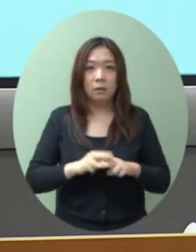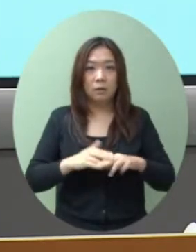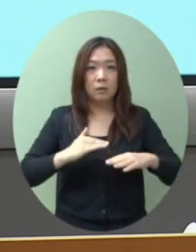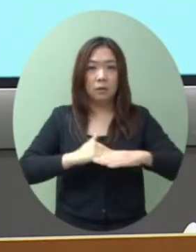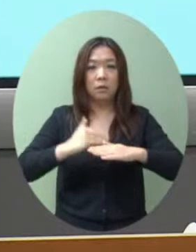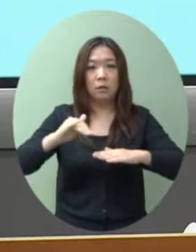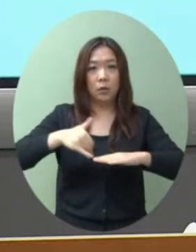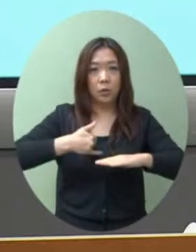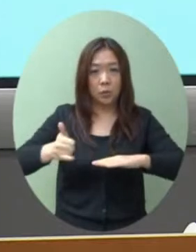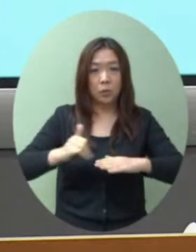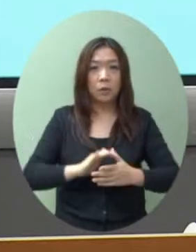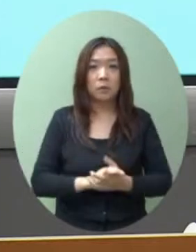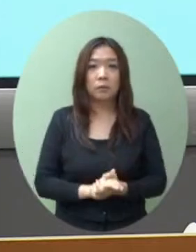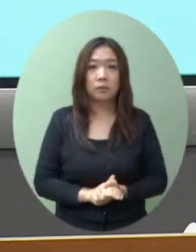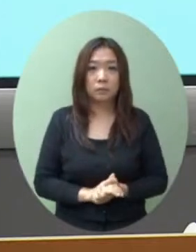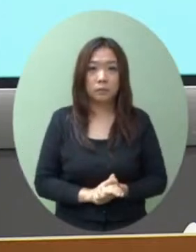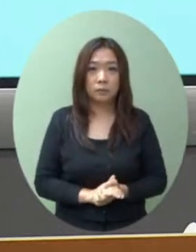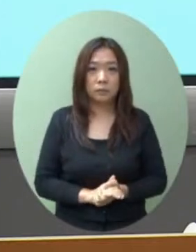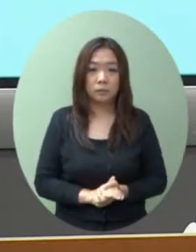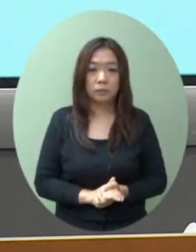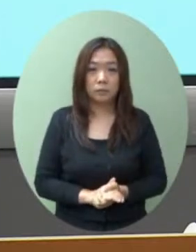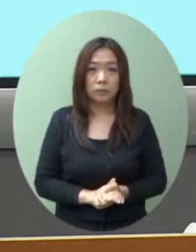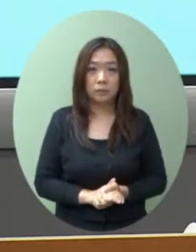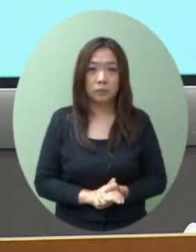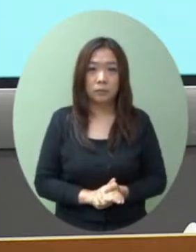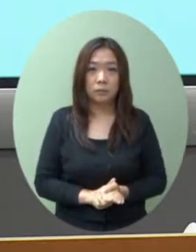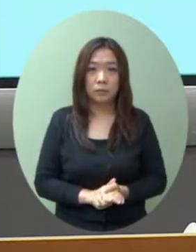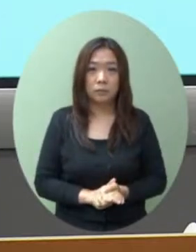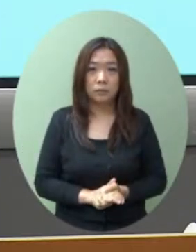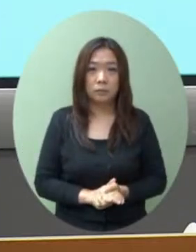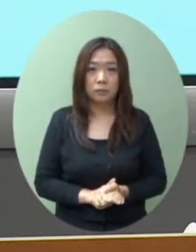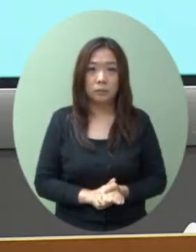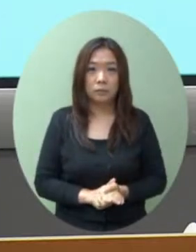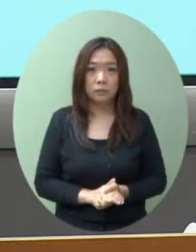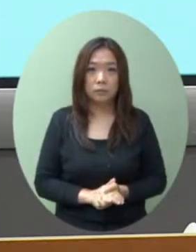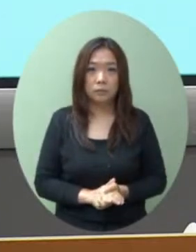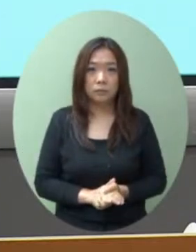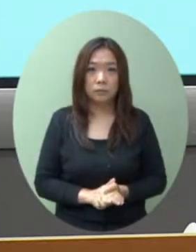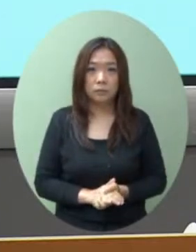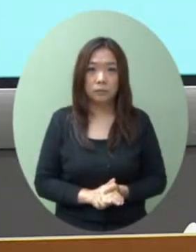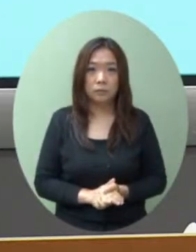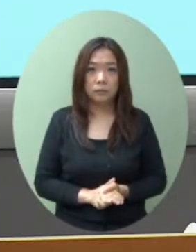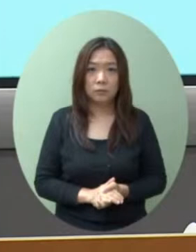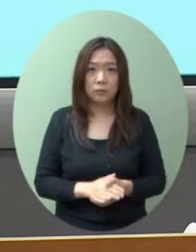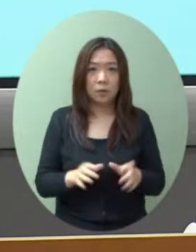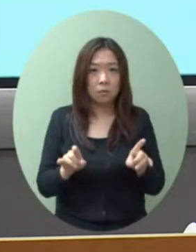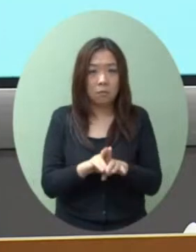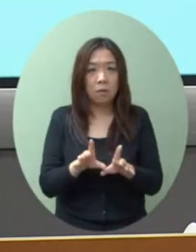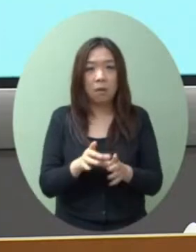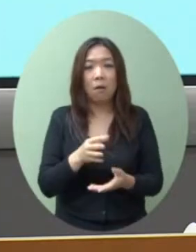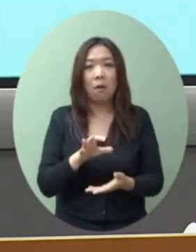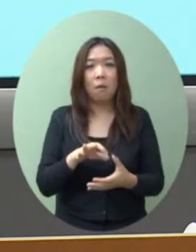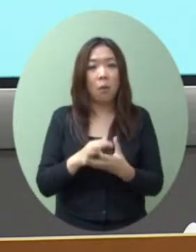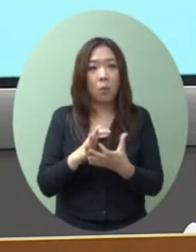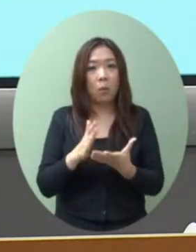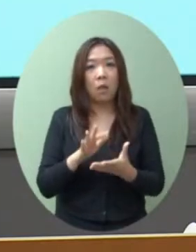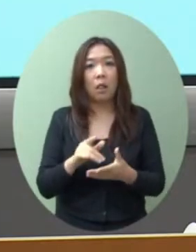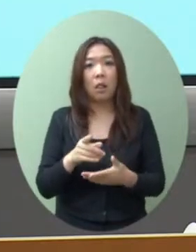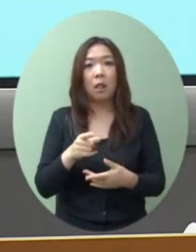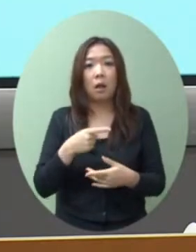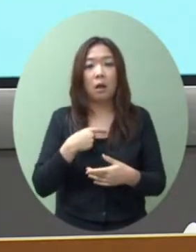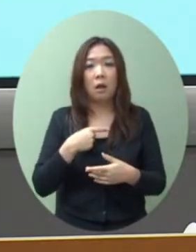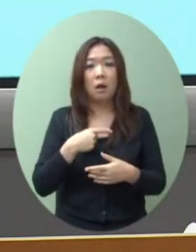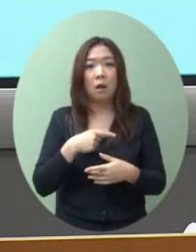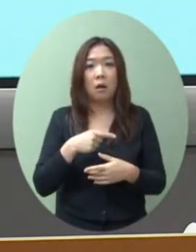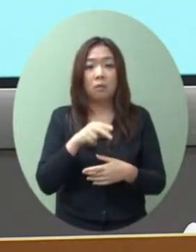contradictions. We have to work towards both measures. In other words, to make travel in and out of Hong Kong